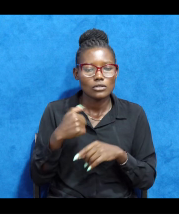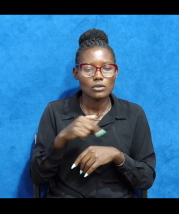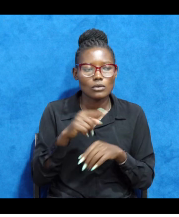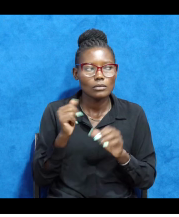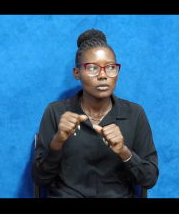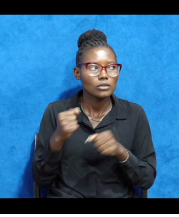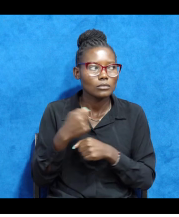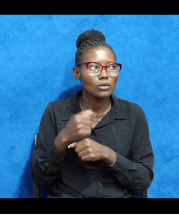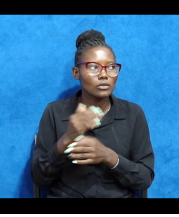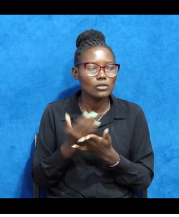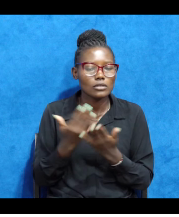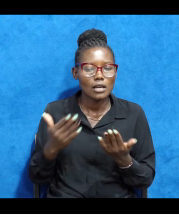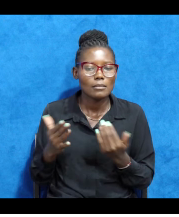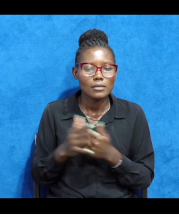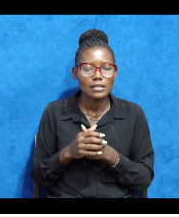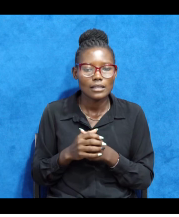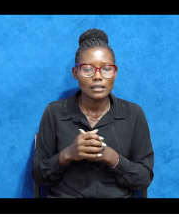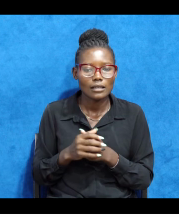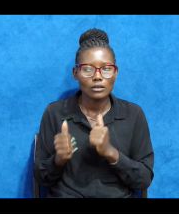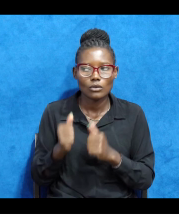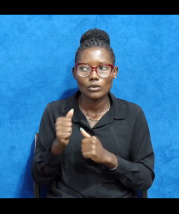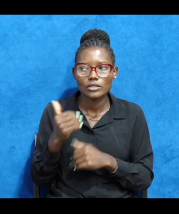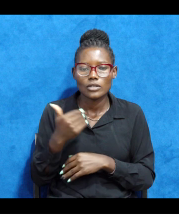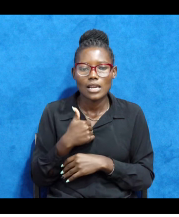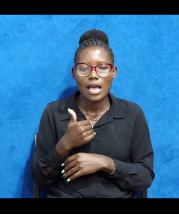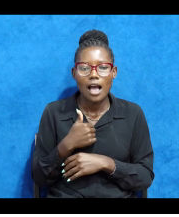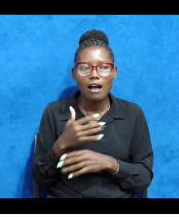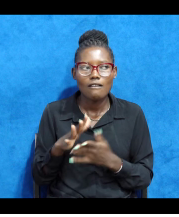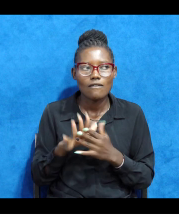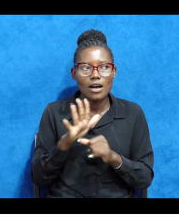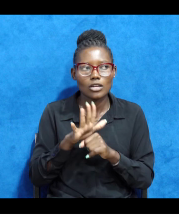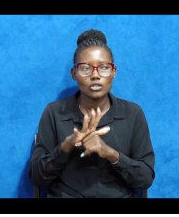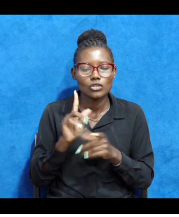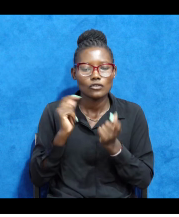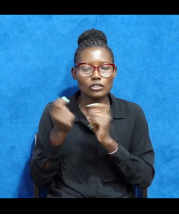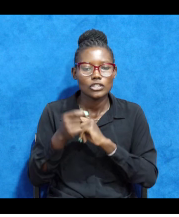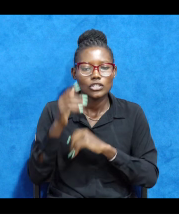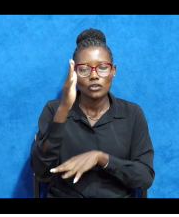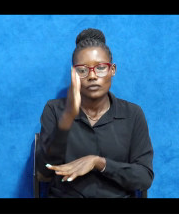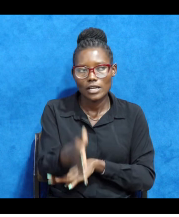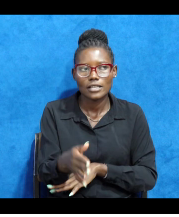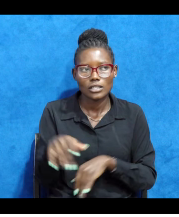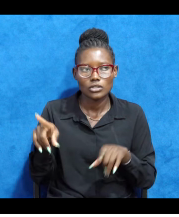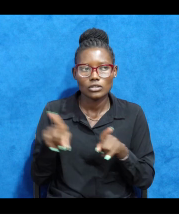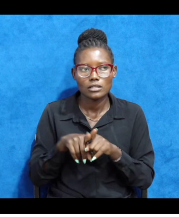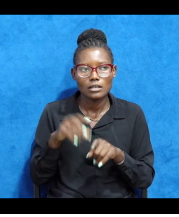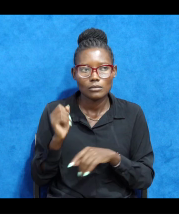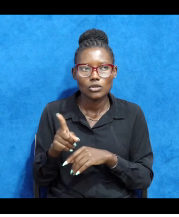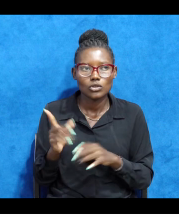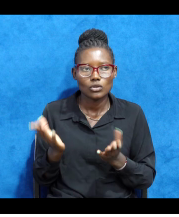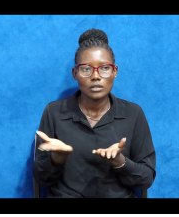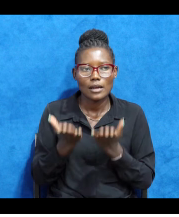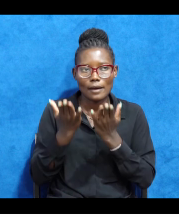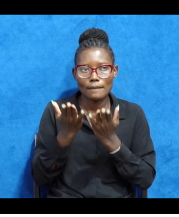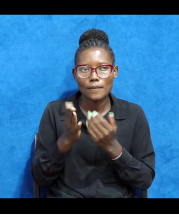stuff. We can get them to do their top speed work inside of a passing pattern, which keeps that kind of technical element of the